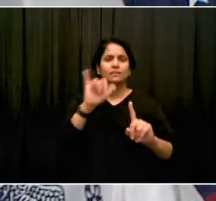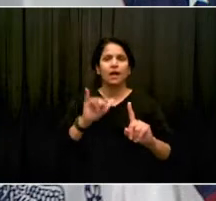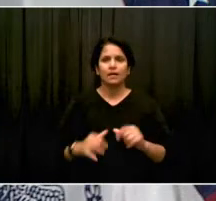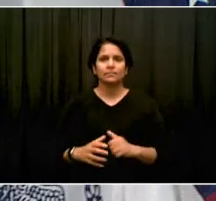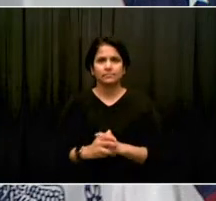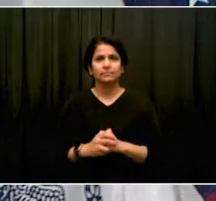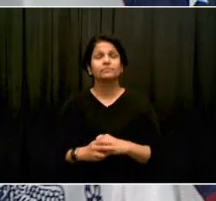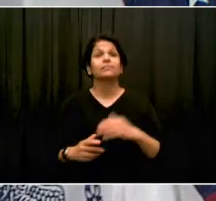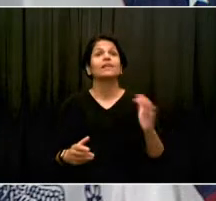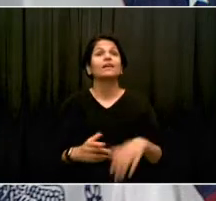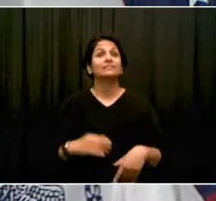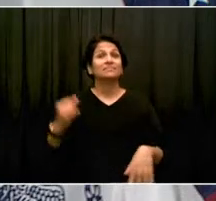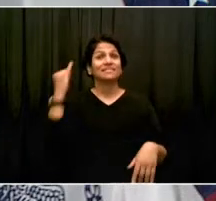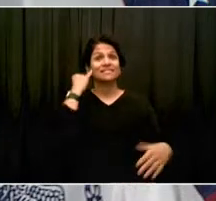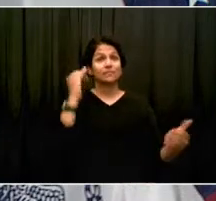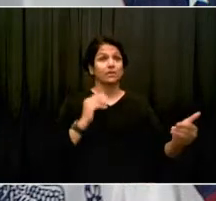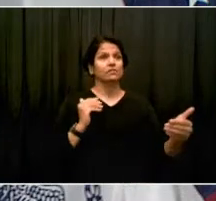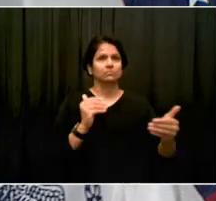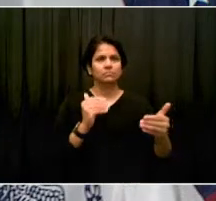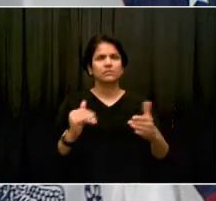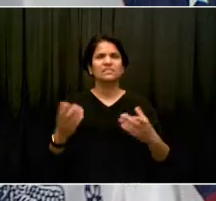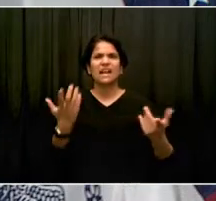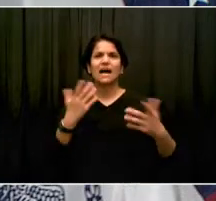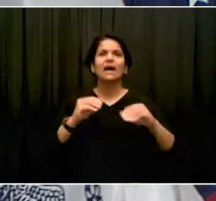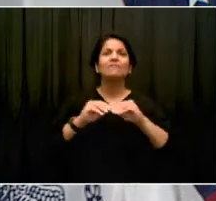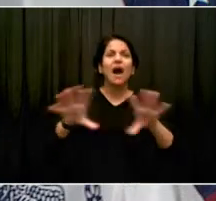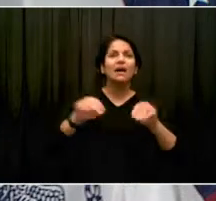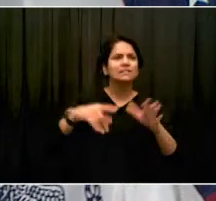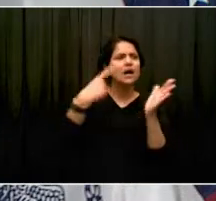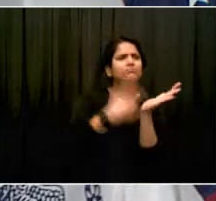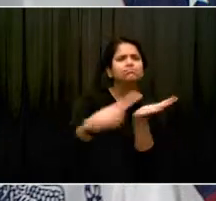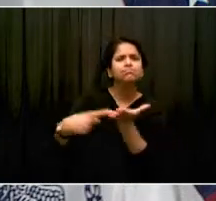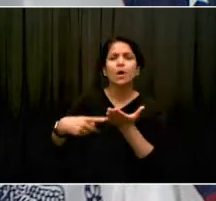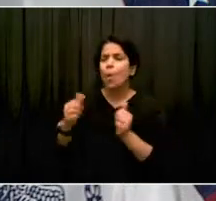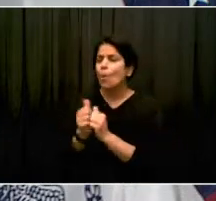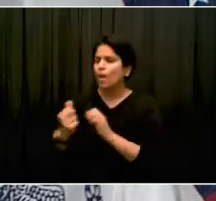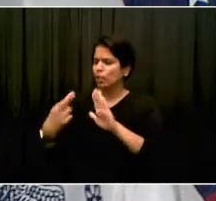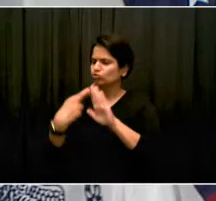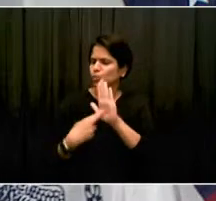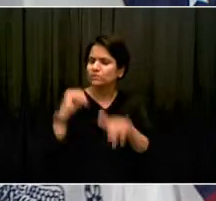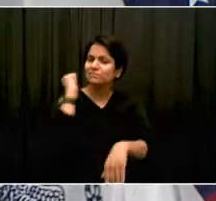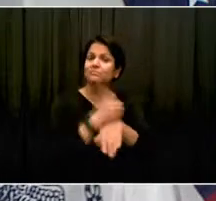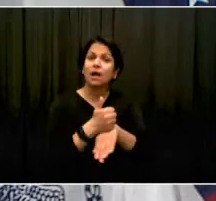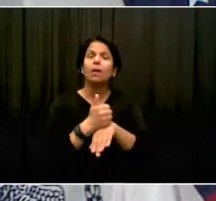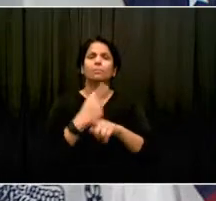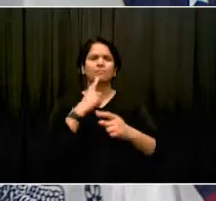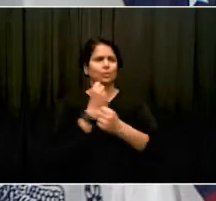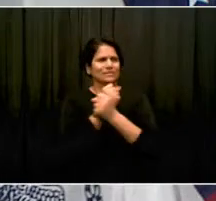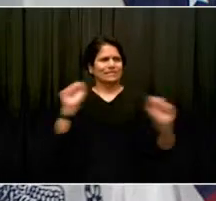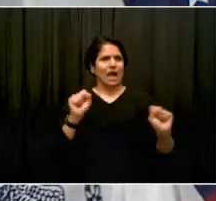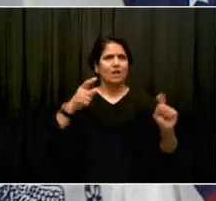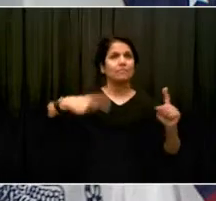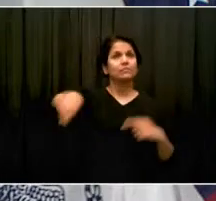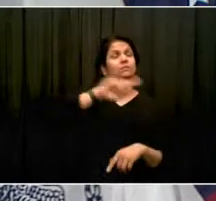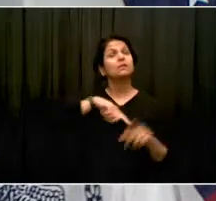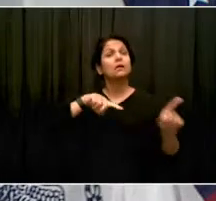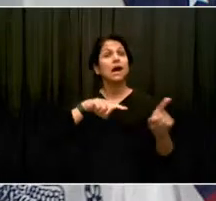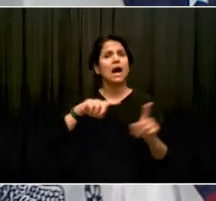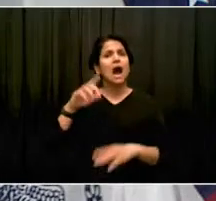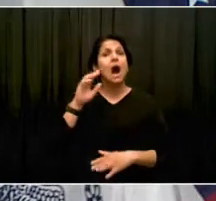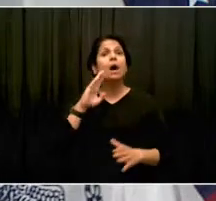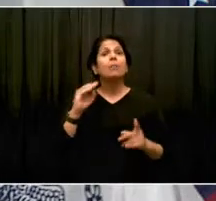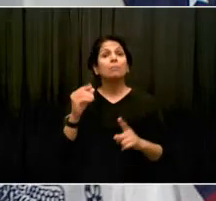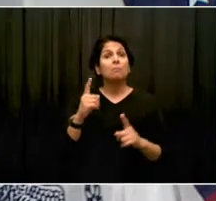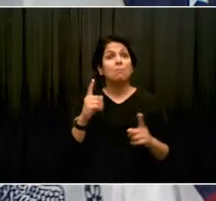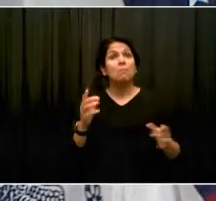certain practices, we will. I am convinced, bluntly, that many New Yorkers will still want to use their mask at a lot of times just on a